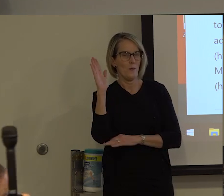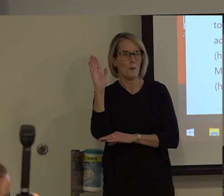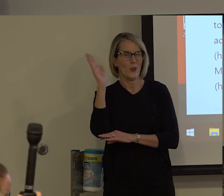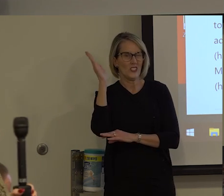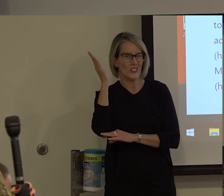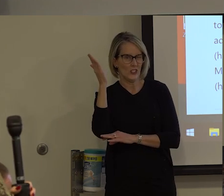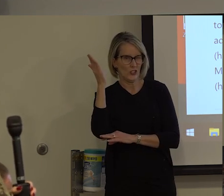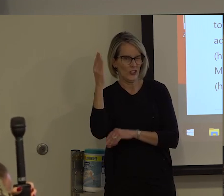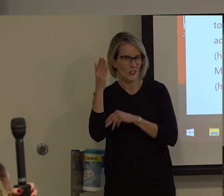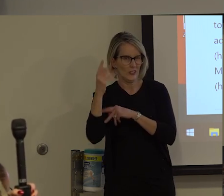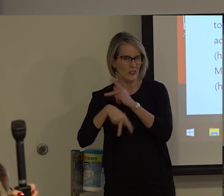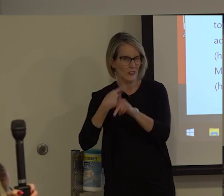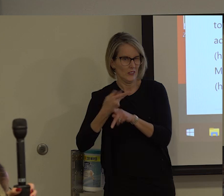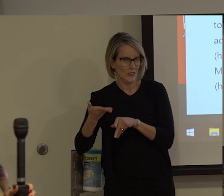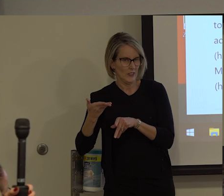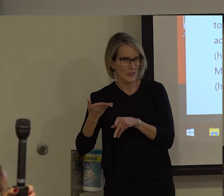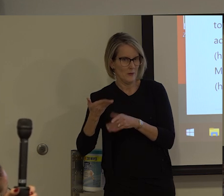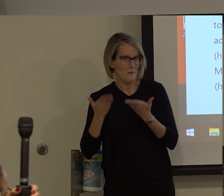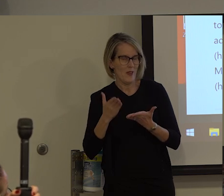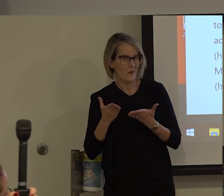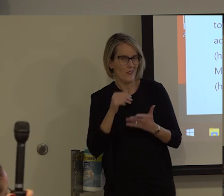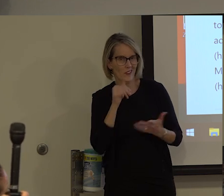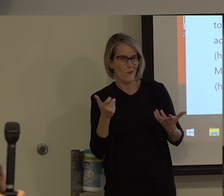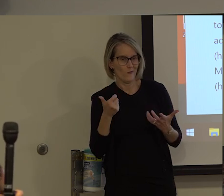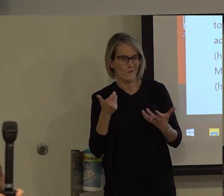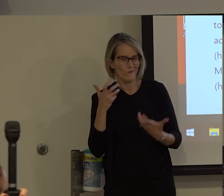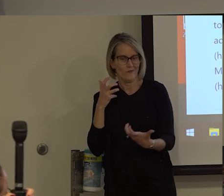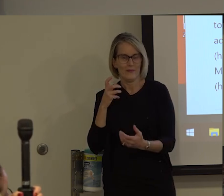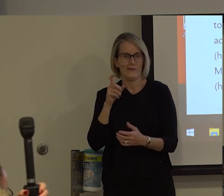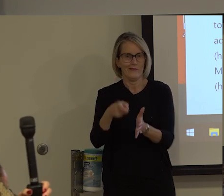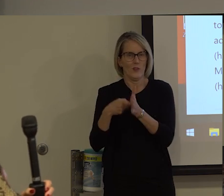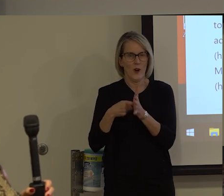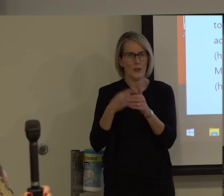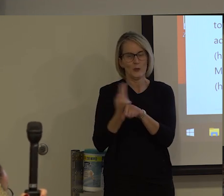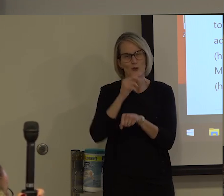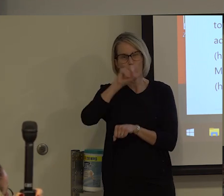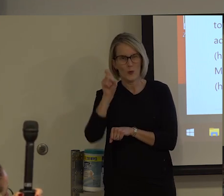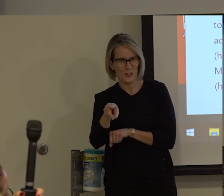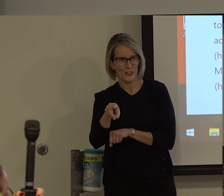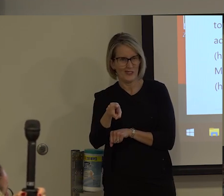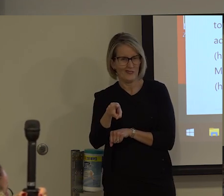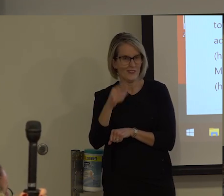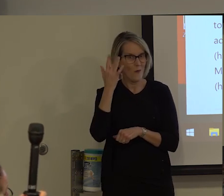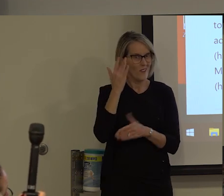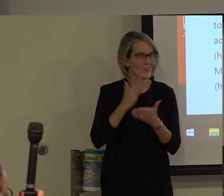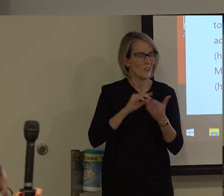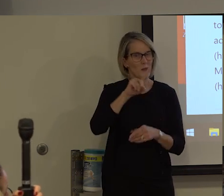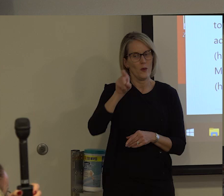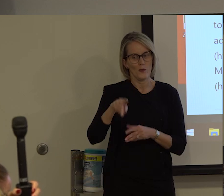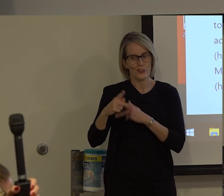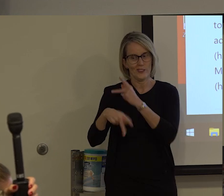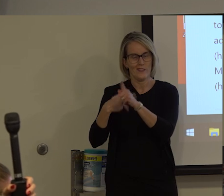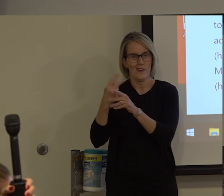things that don't necessarily go with like the question-based activities that we had, because some of the question types aren't as robust.